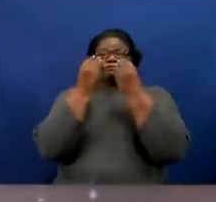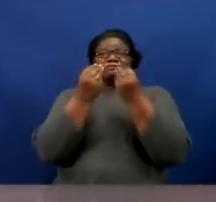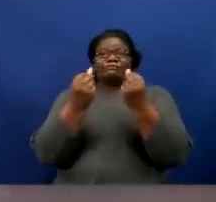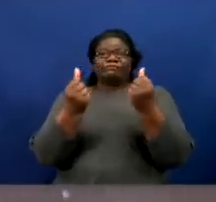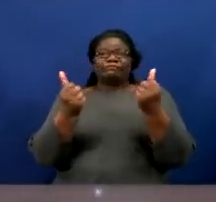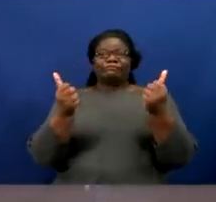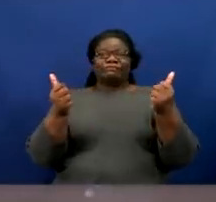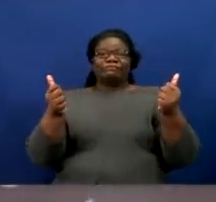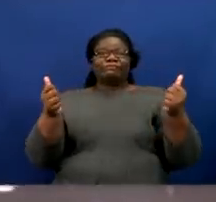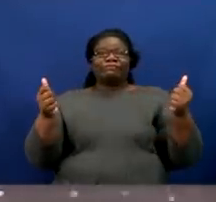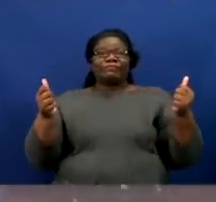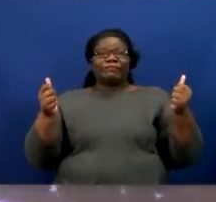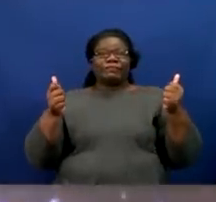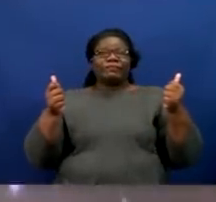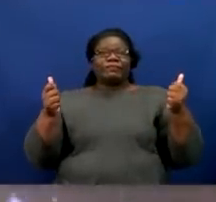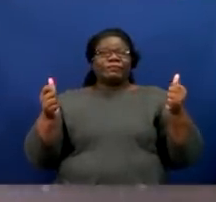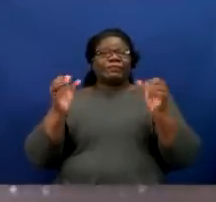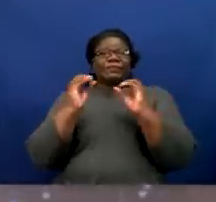that confound.